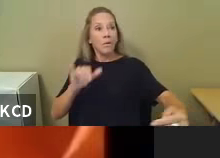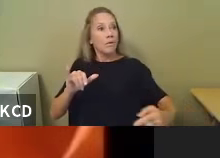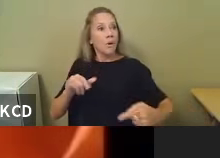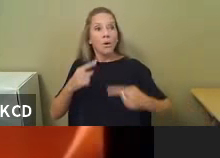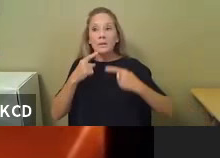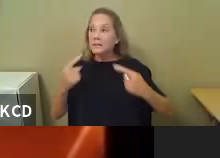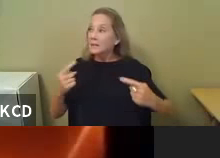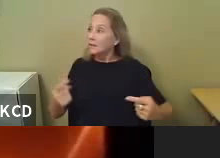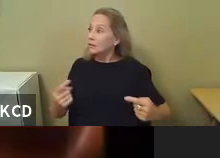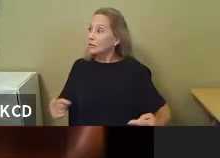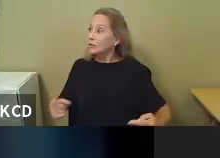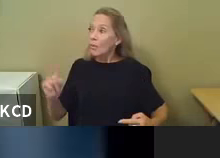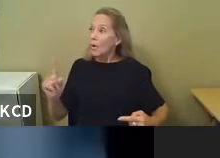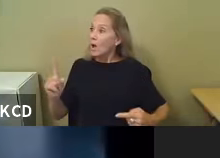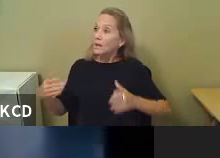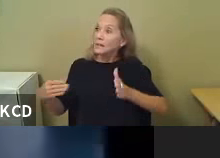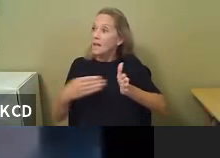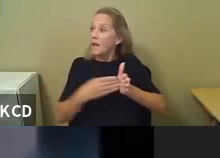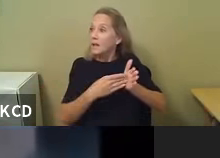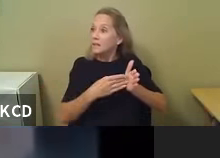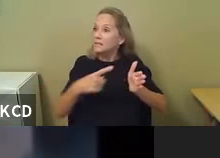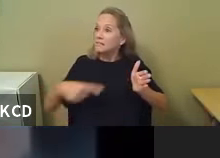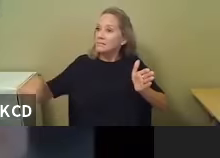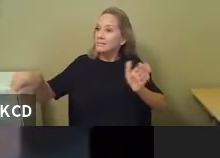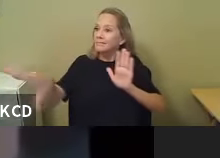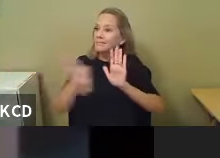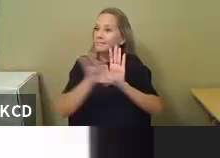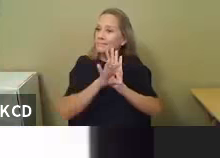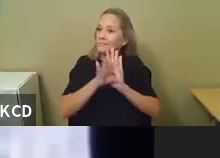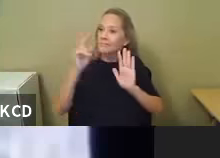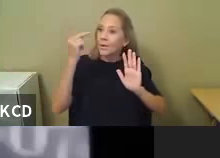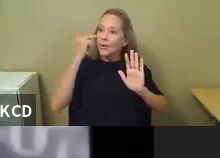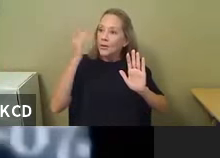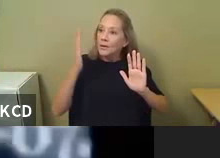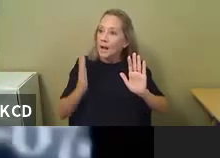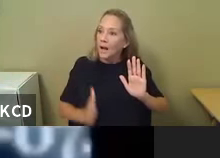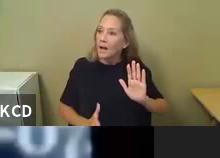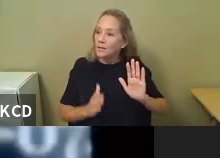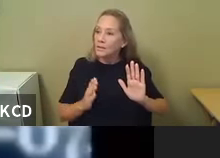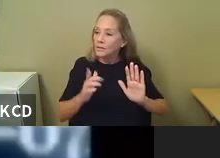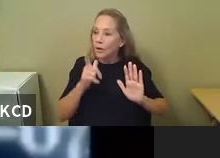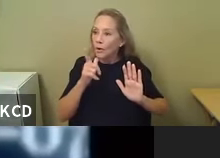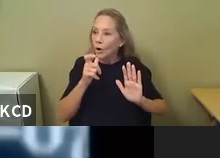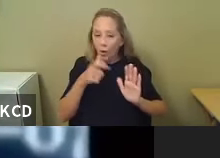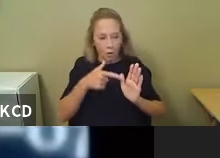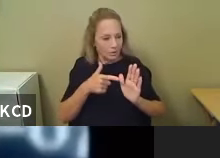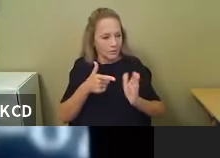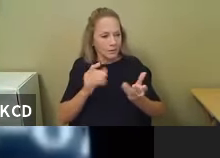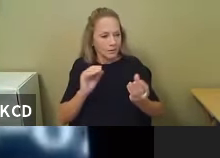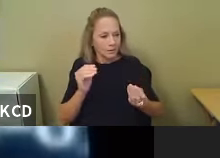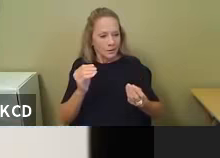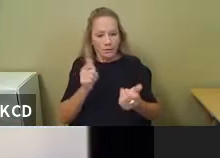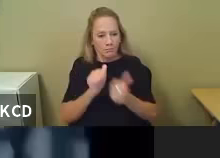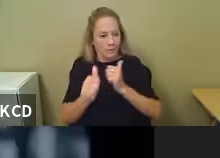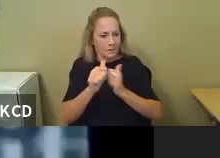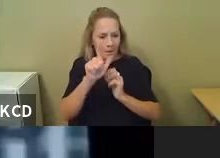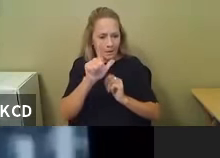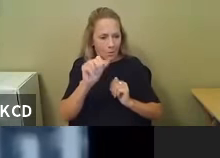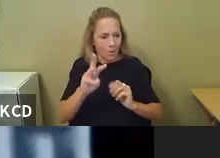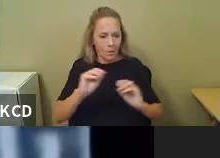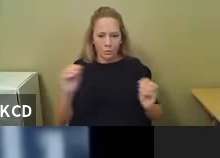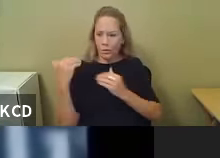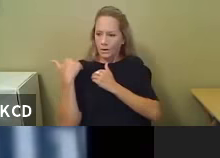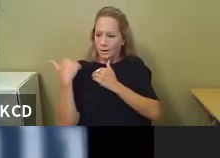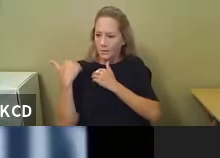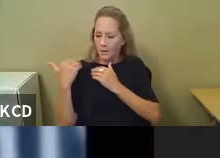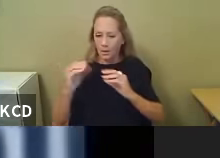within. Unelected bureaucrats who cast down edicts which carry the force of law with no accountability and no